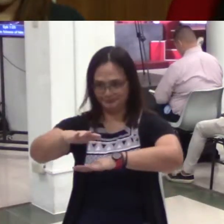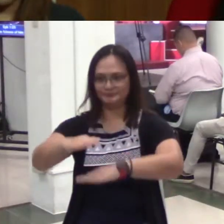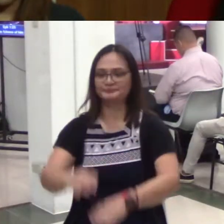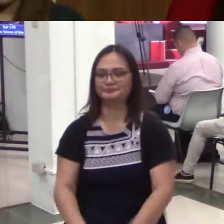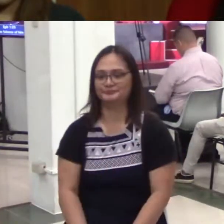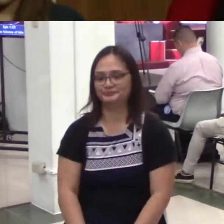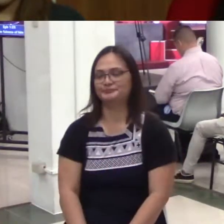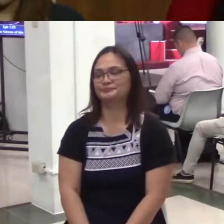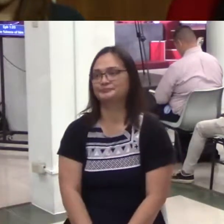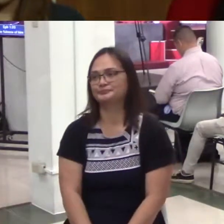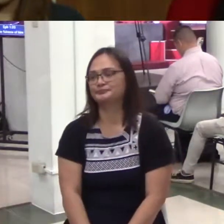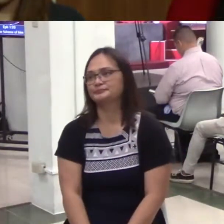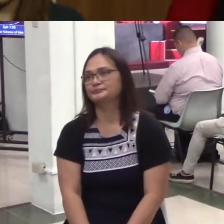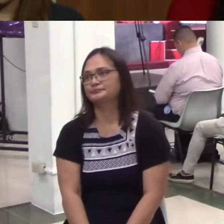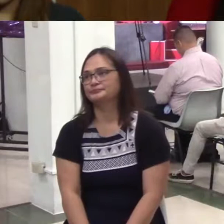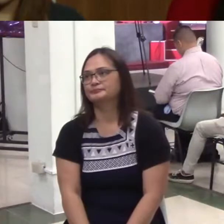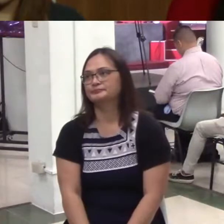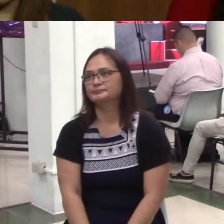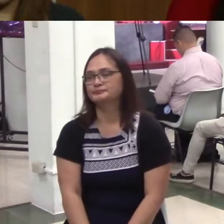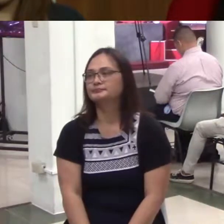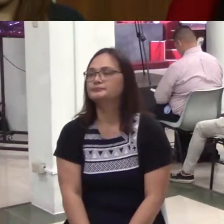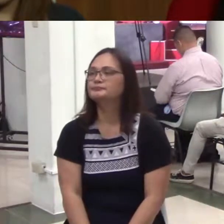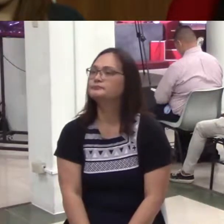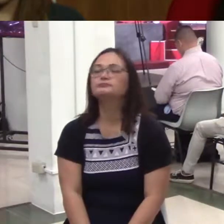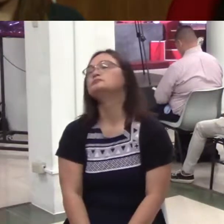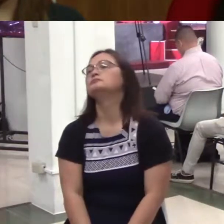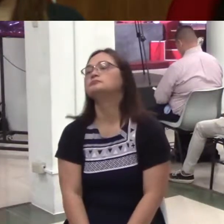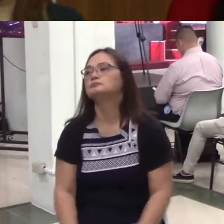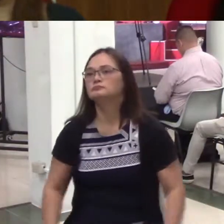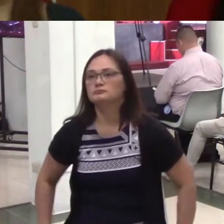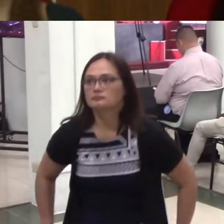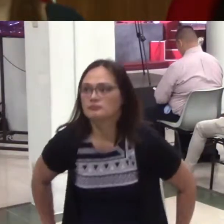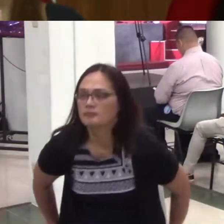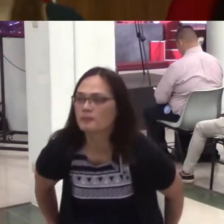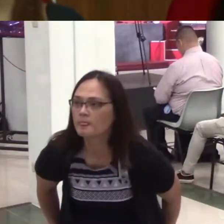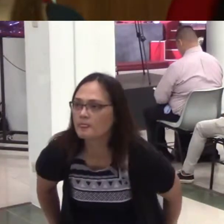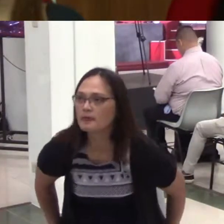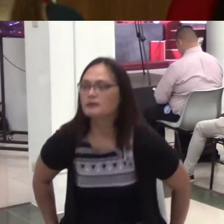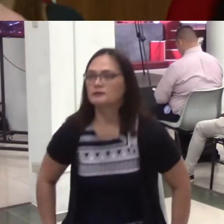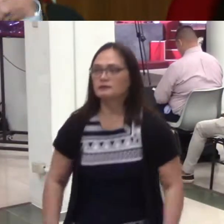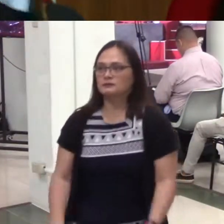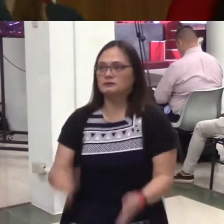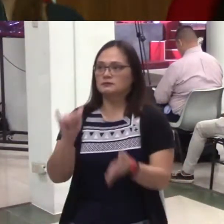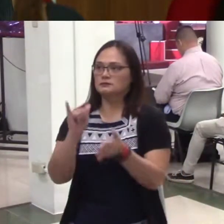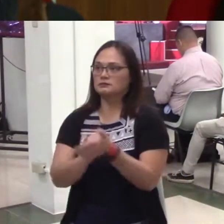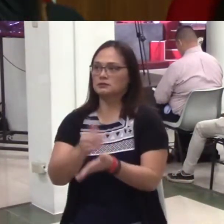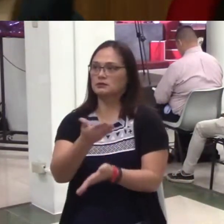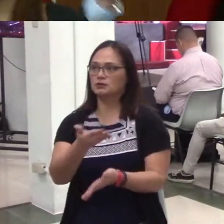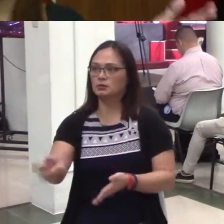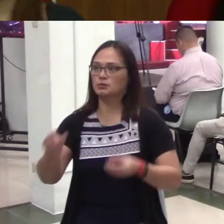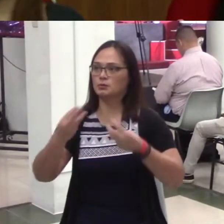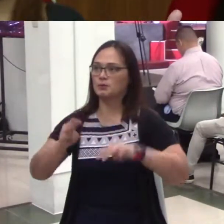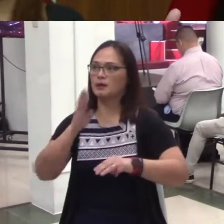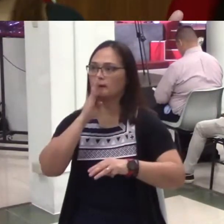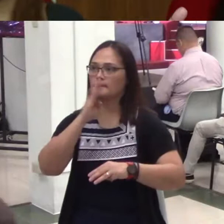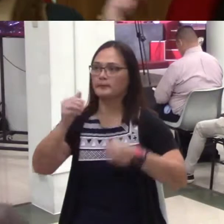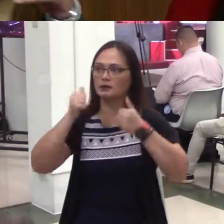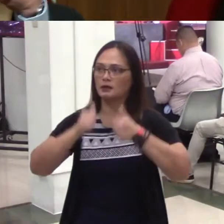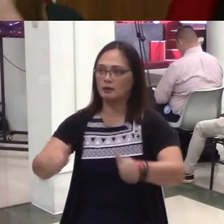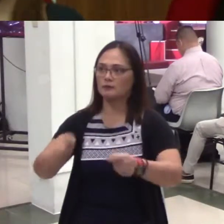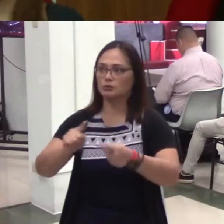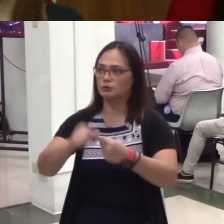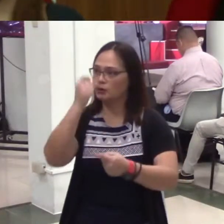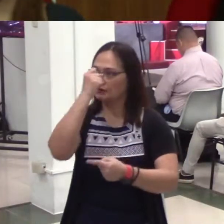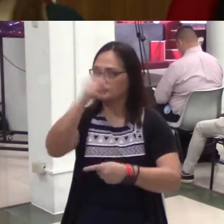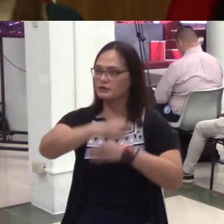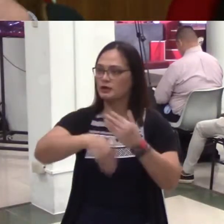verse eighteen and nineteen. Ang sabi, that ye may be able to comprehend with all saints what is